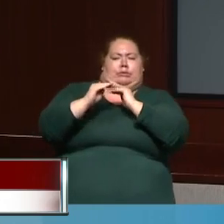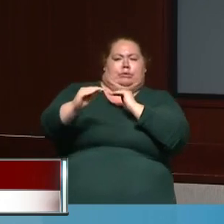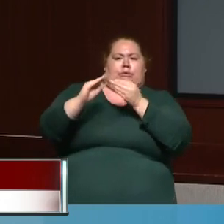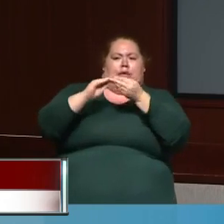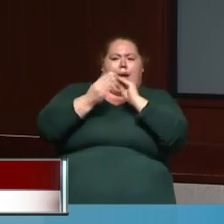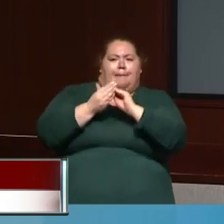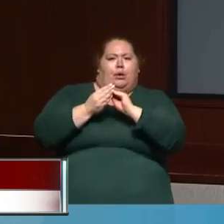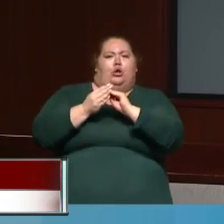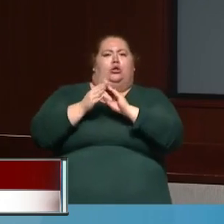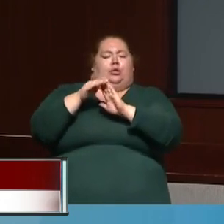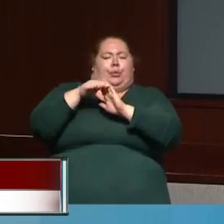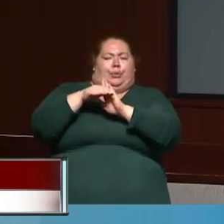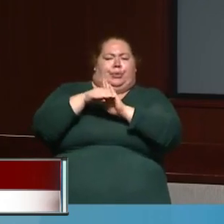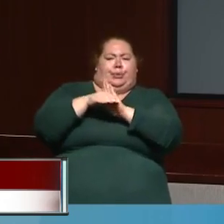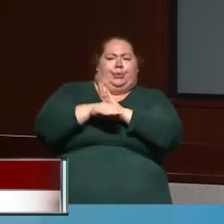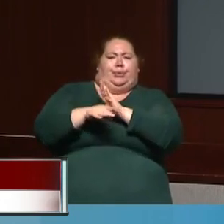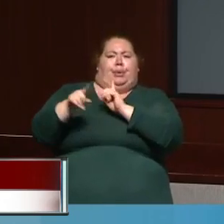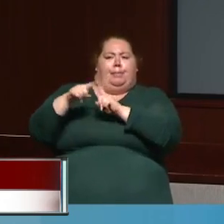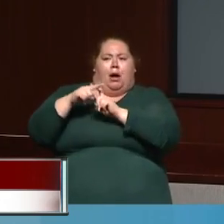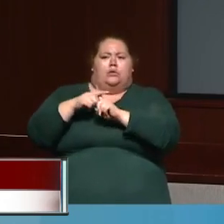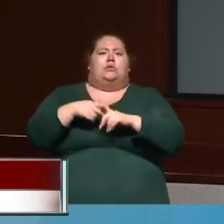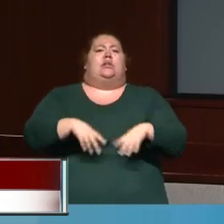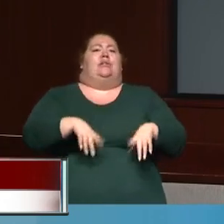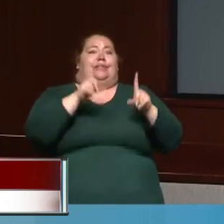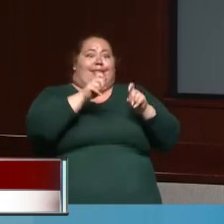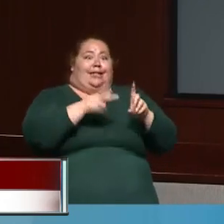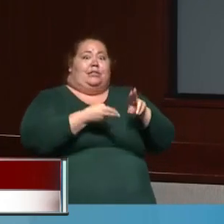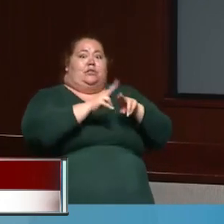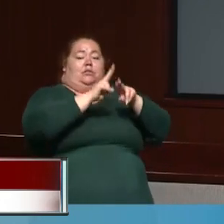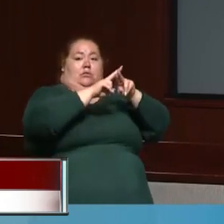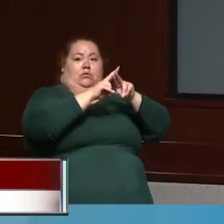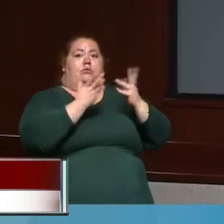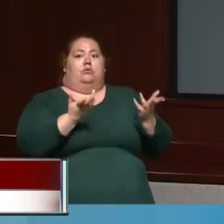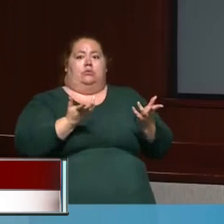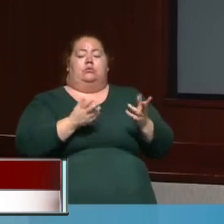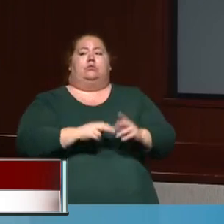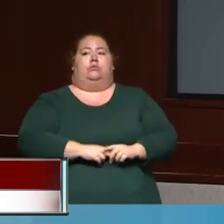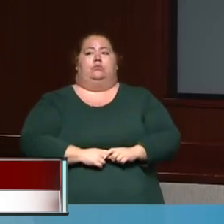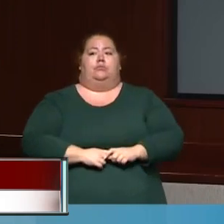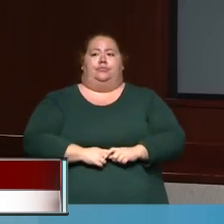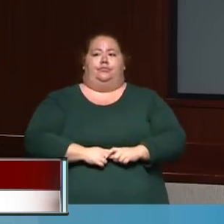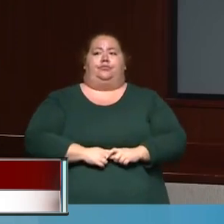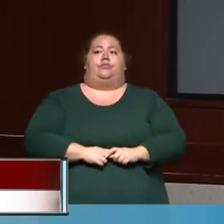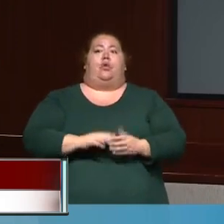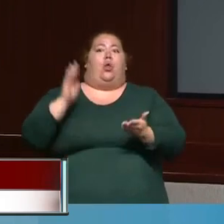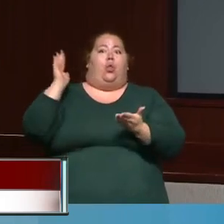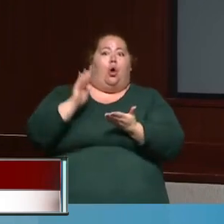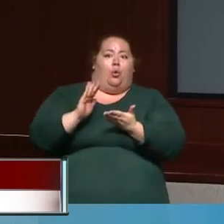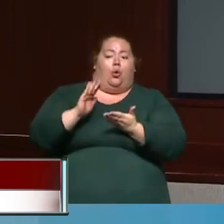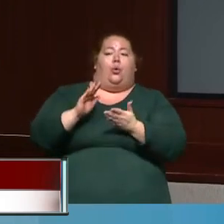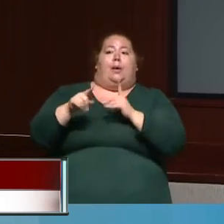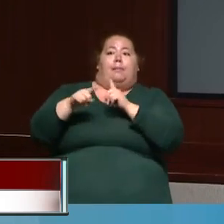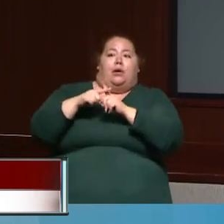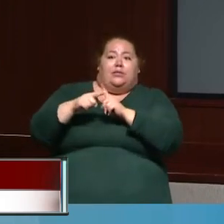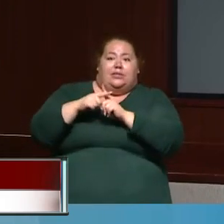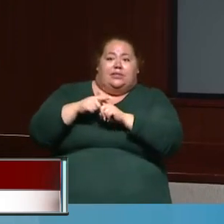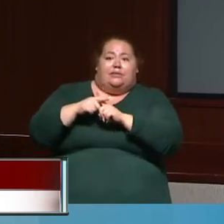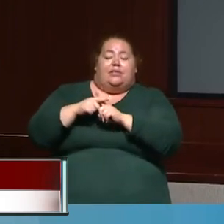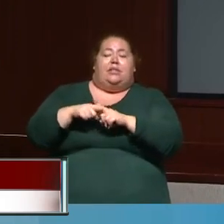direction that they're going, our focus on lowering case rates, lowering positivity